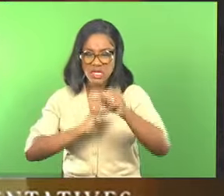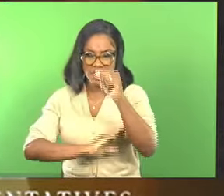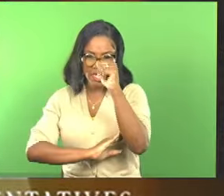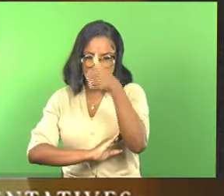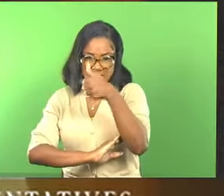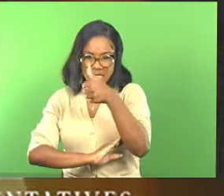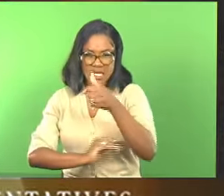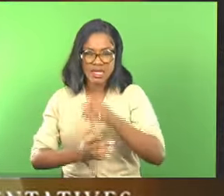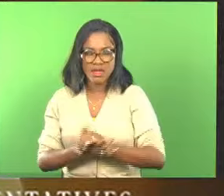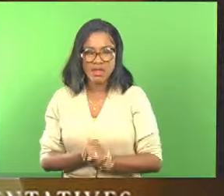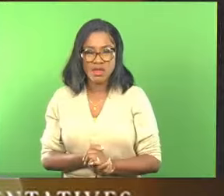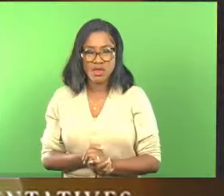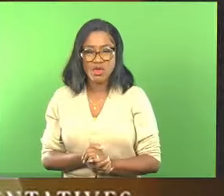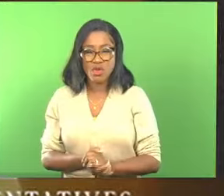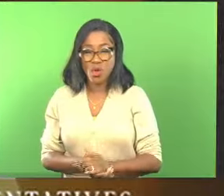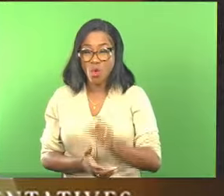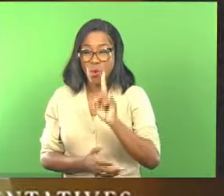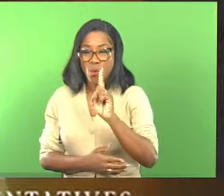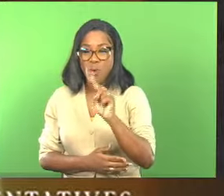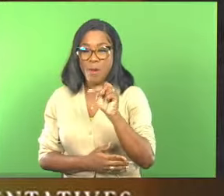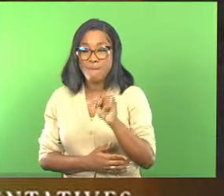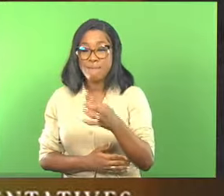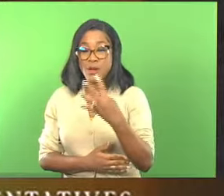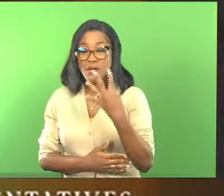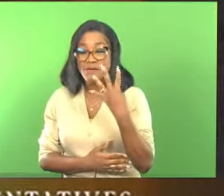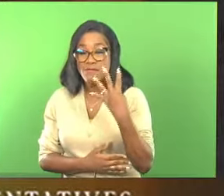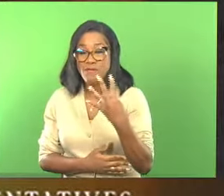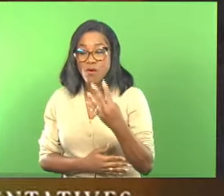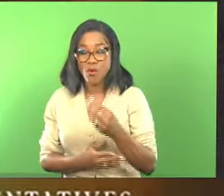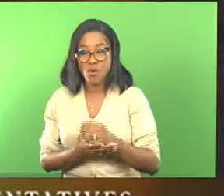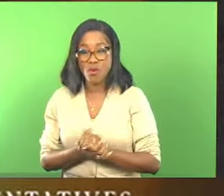Around 1.5 million elected women